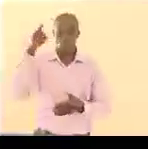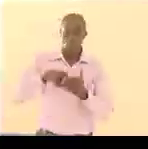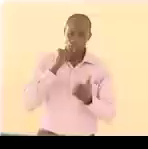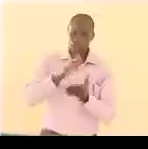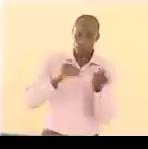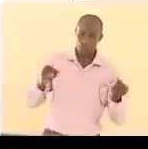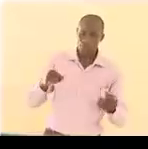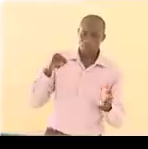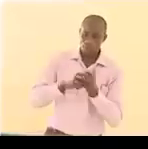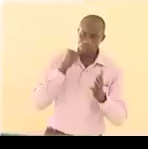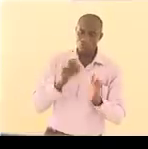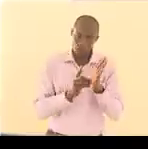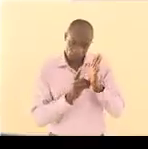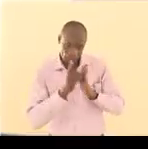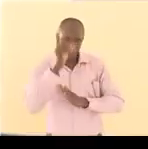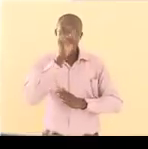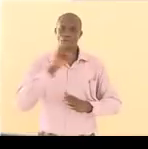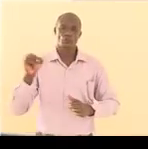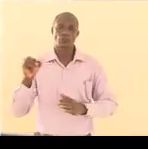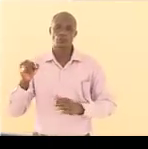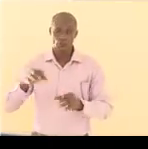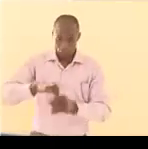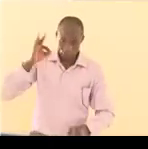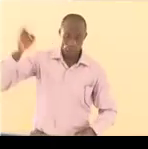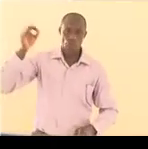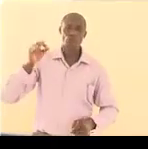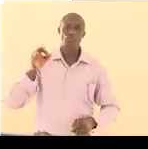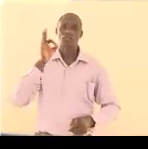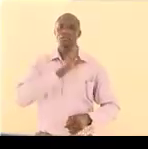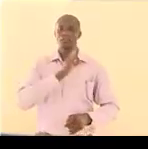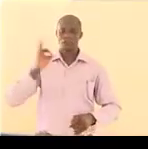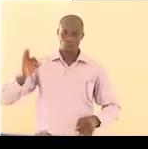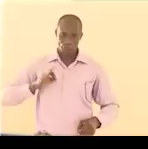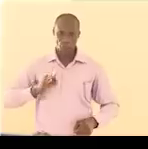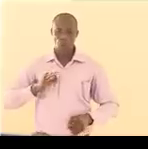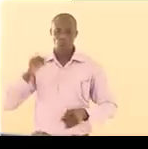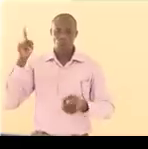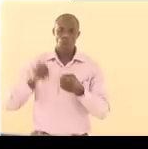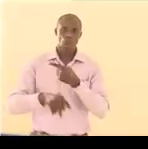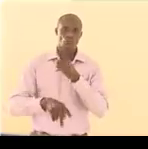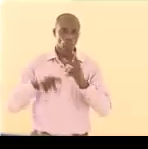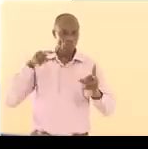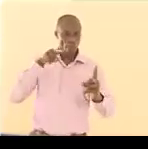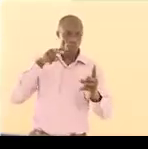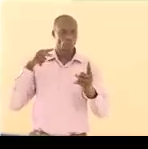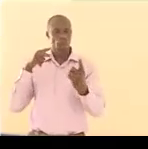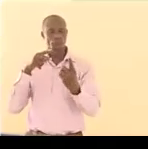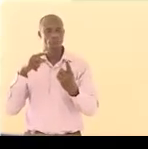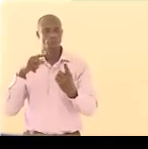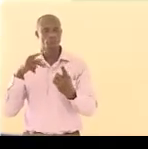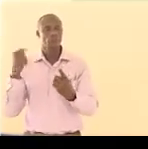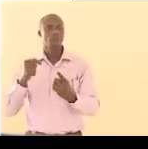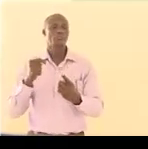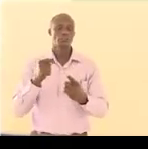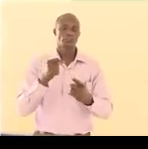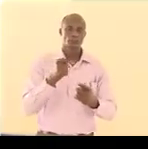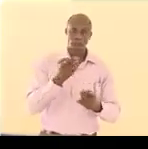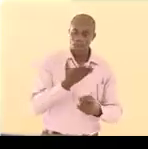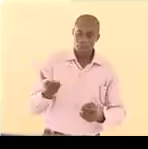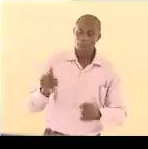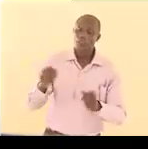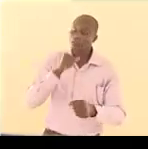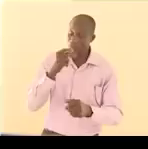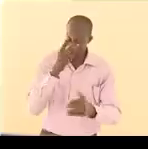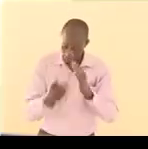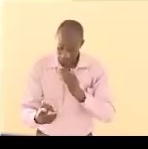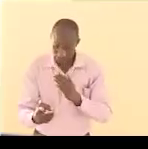So what is believing? It is developing the spiritual faculty to perceive the invisible reality at the